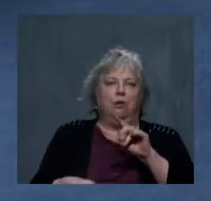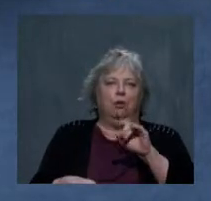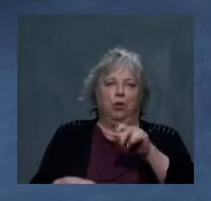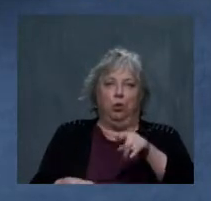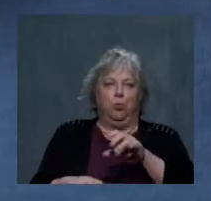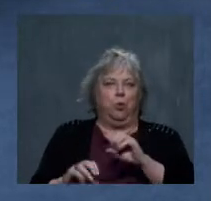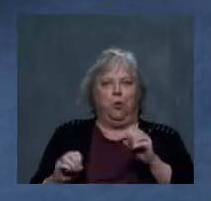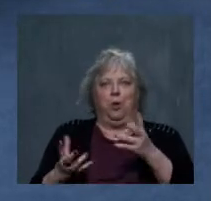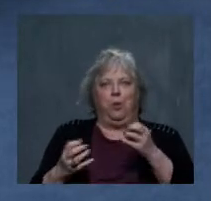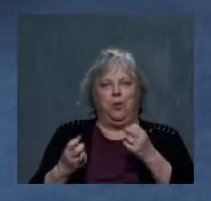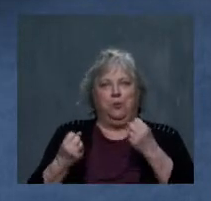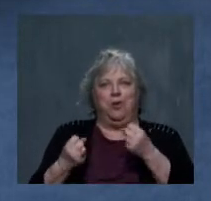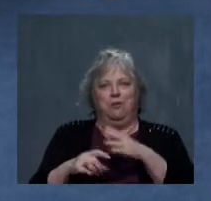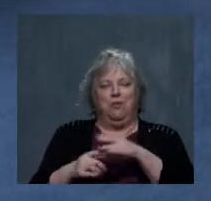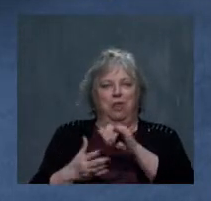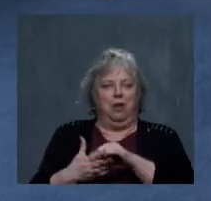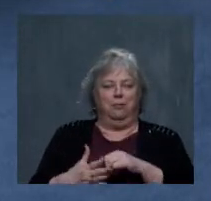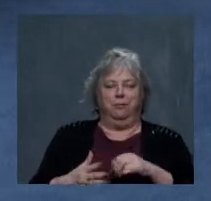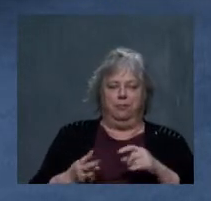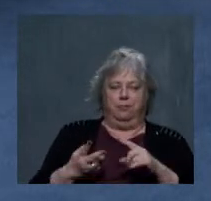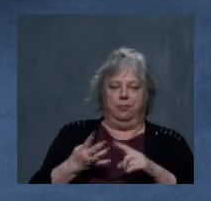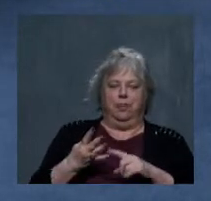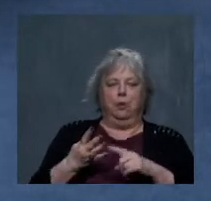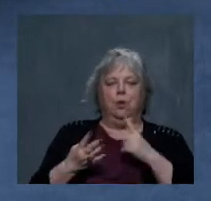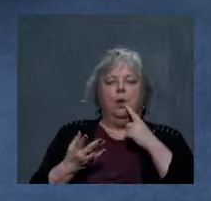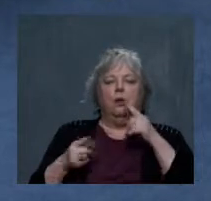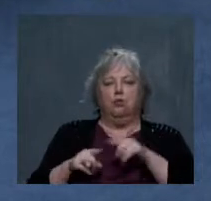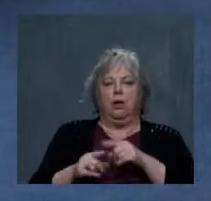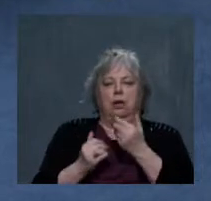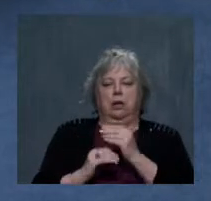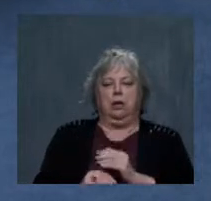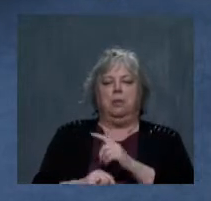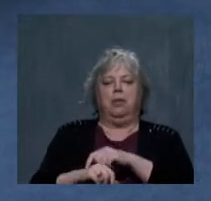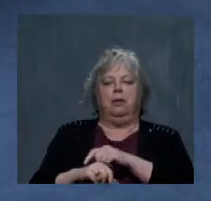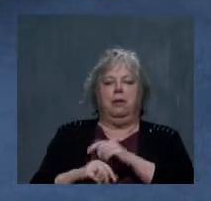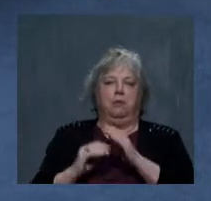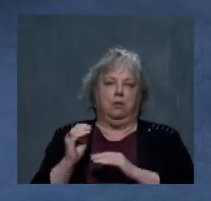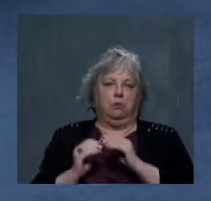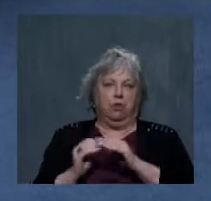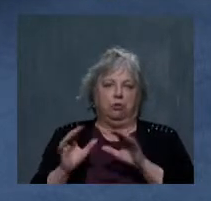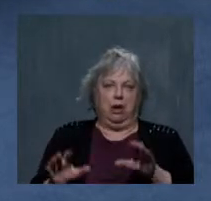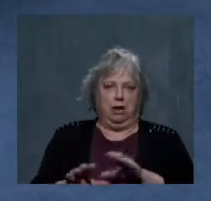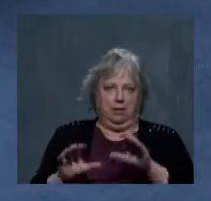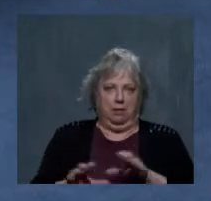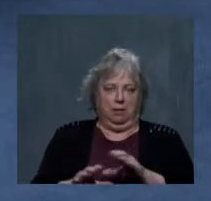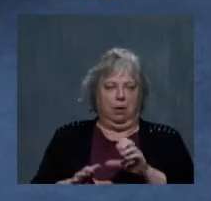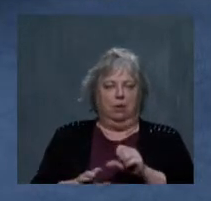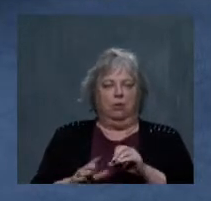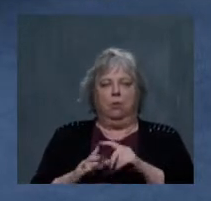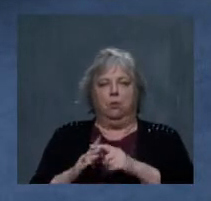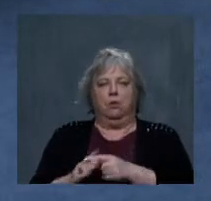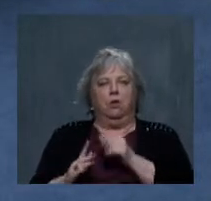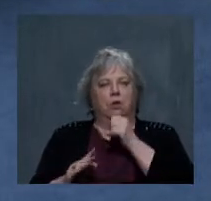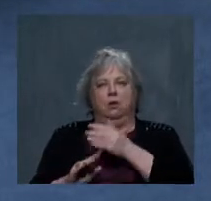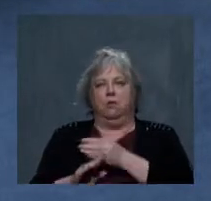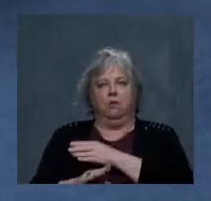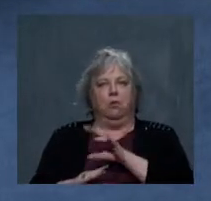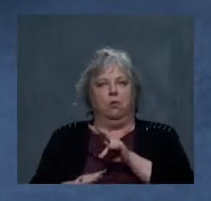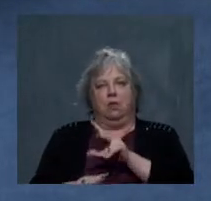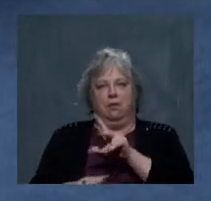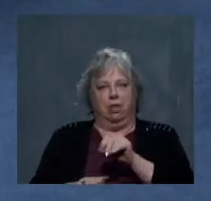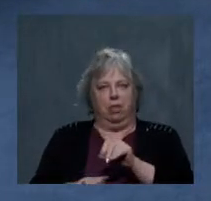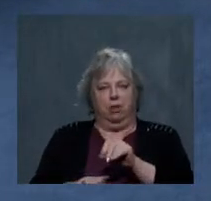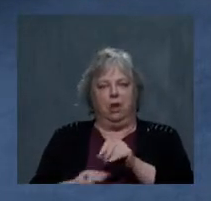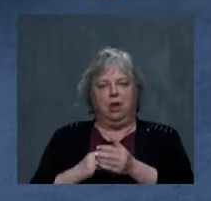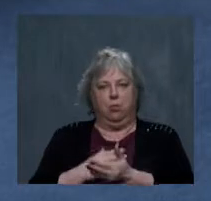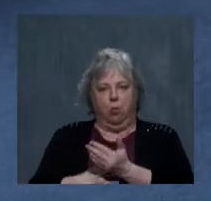We did agree to limit the timing of construction activities so that they would start no earlier than 7:30 in the morning,